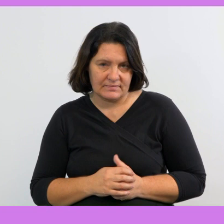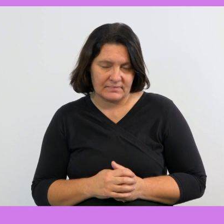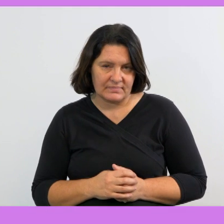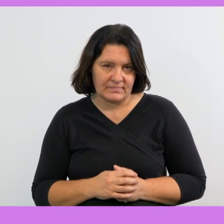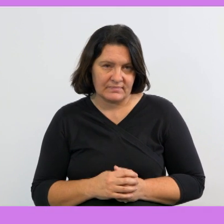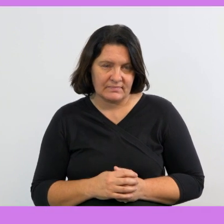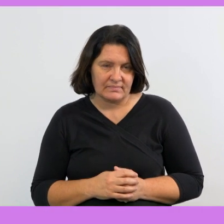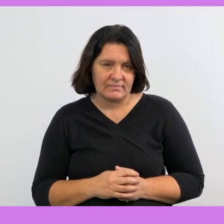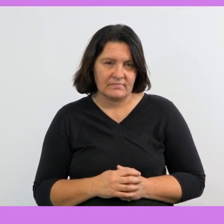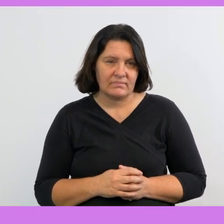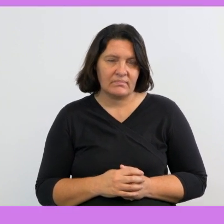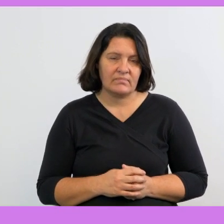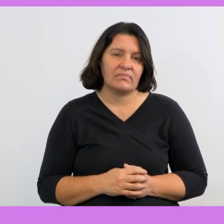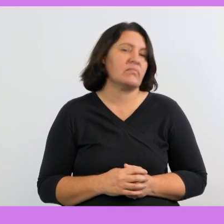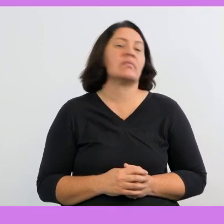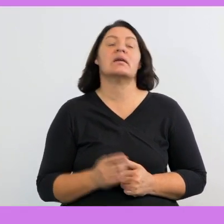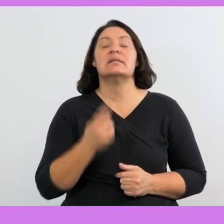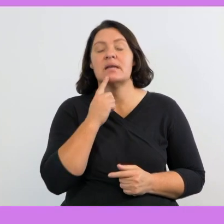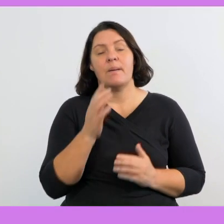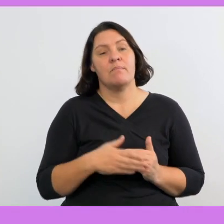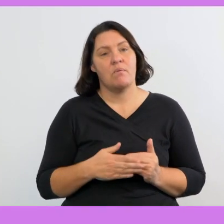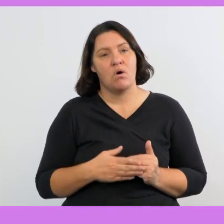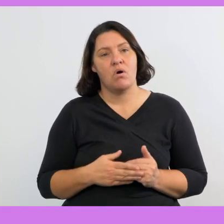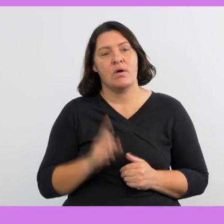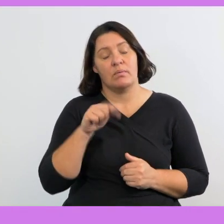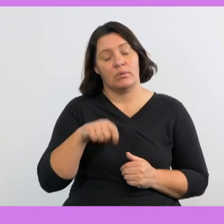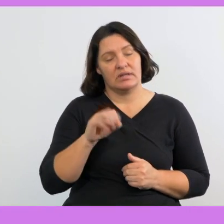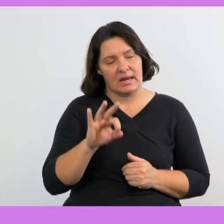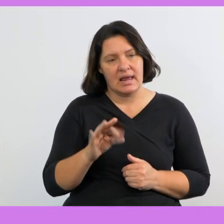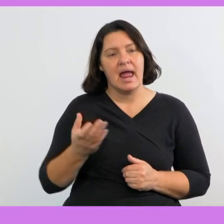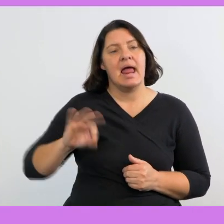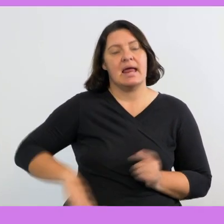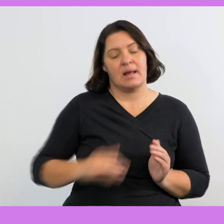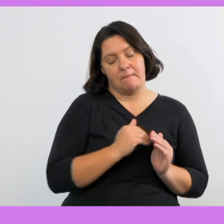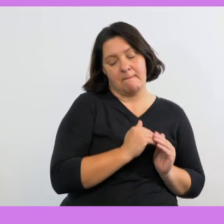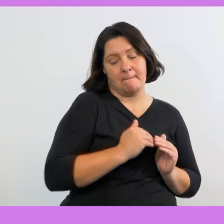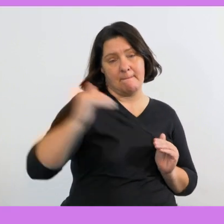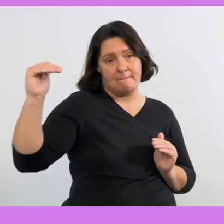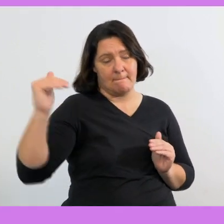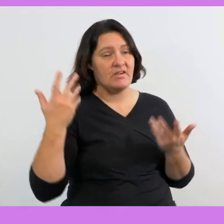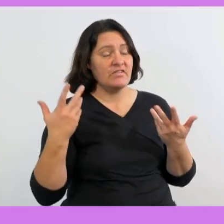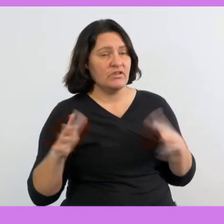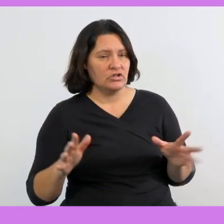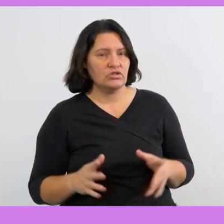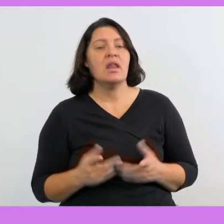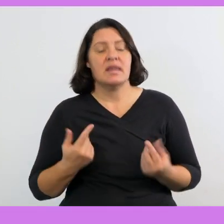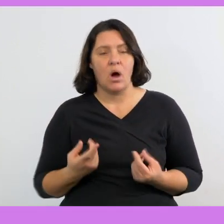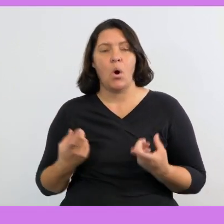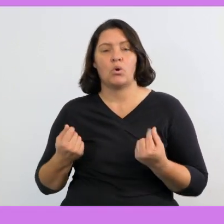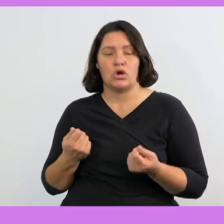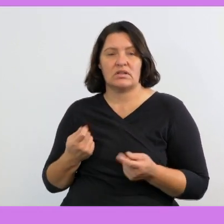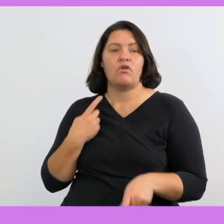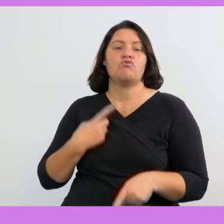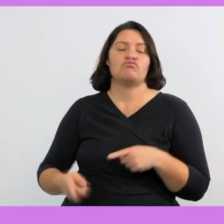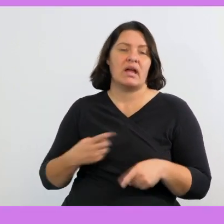income of 2,500 Rand. Guess that is fine. I'm saying further down, the income graph has been drawn on